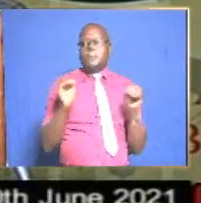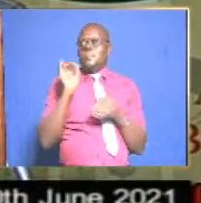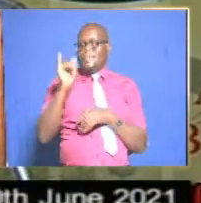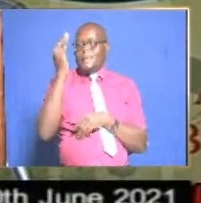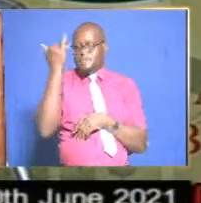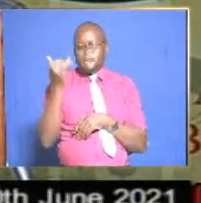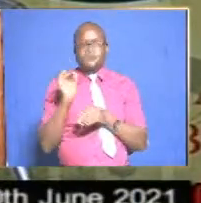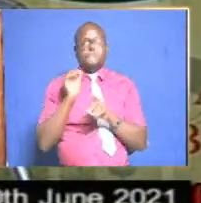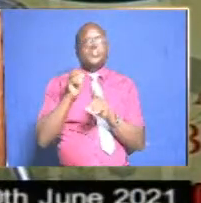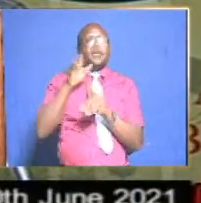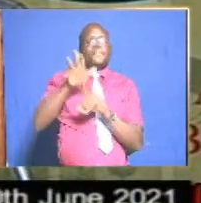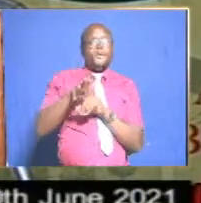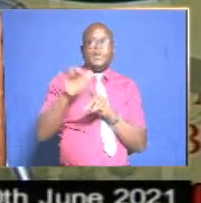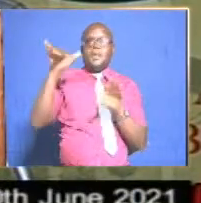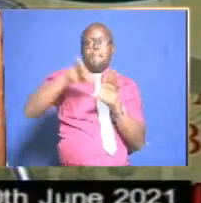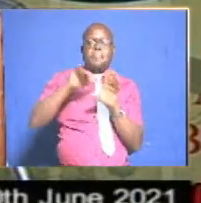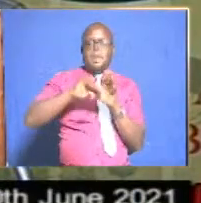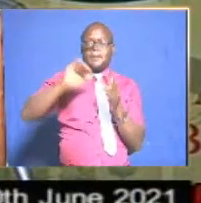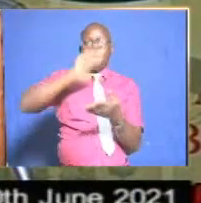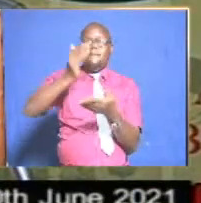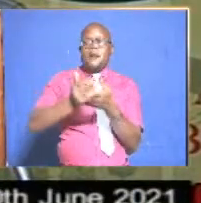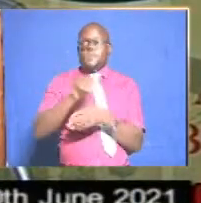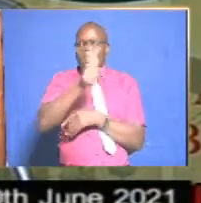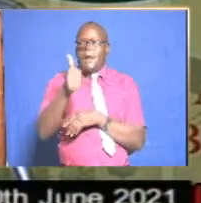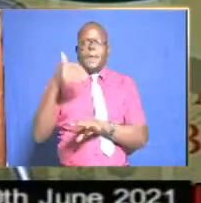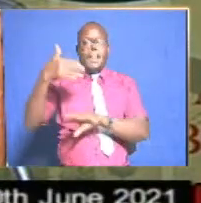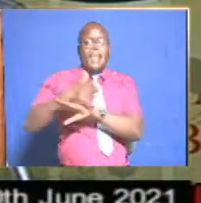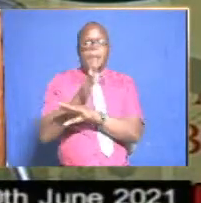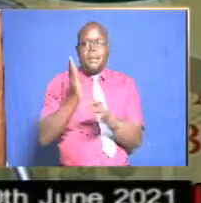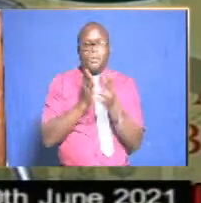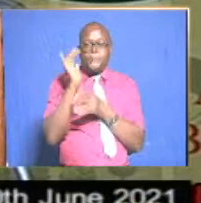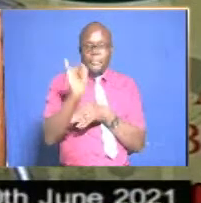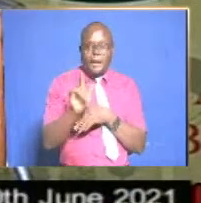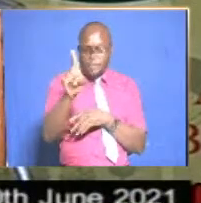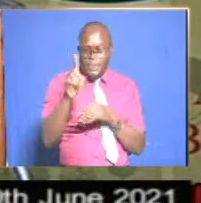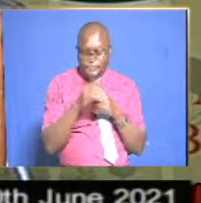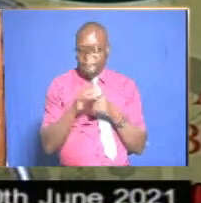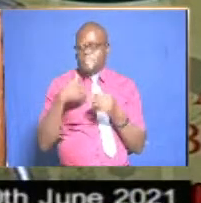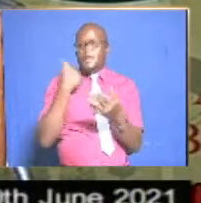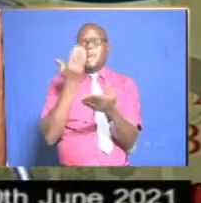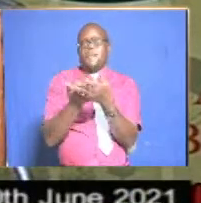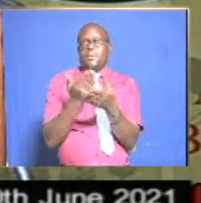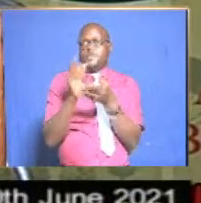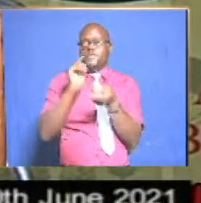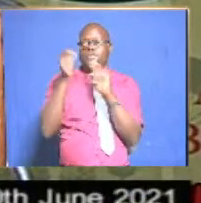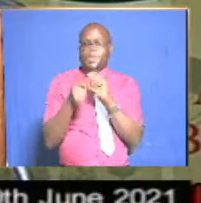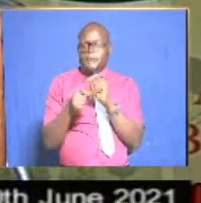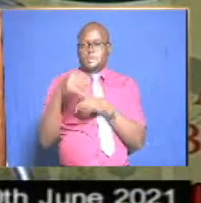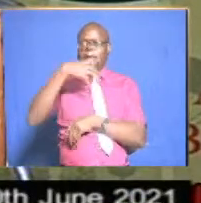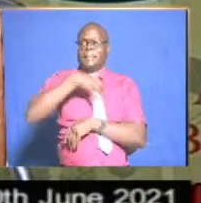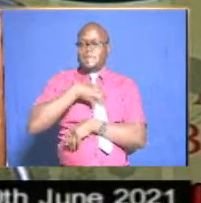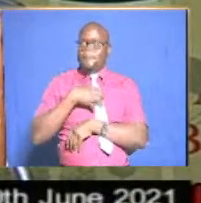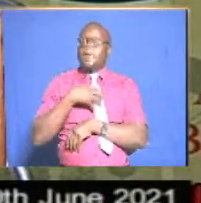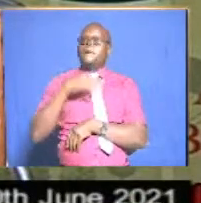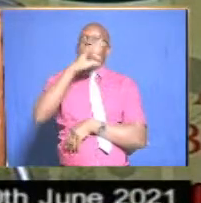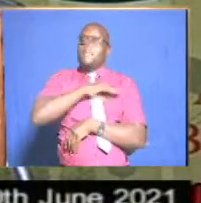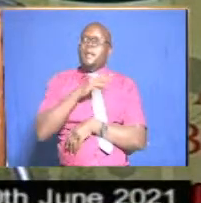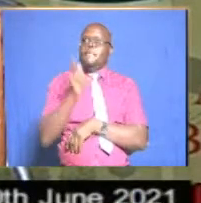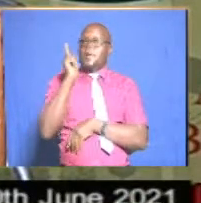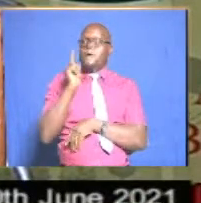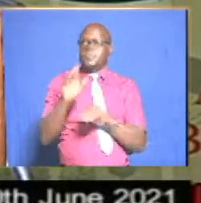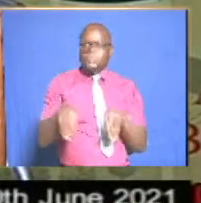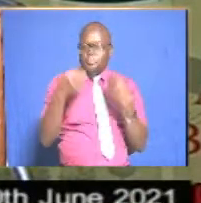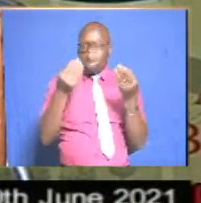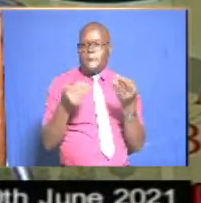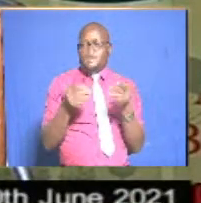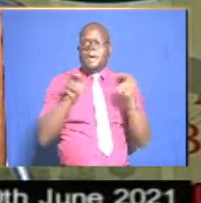adversely exposing members' funds. As such, I propose to amend the Retirement Benefits Act to provide for regulation of